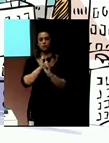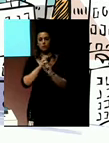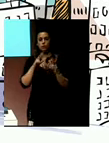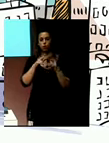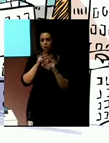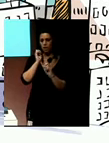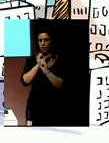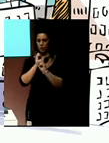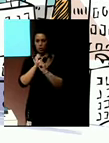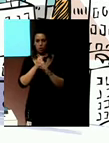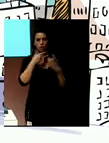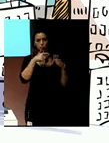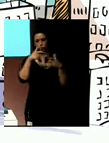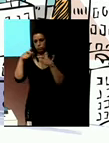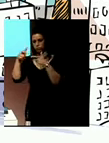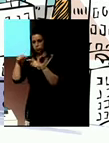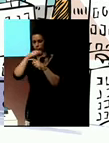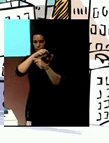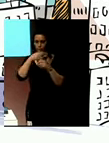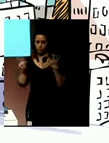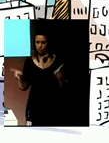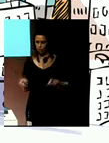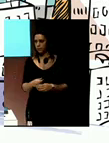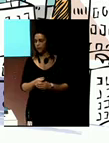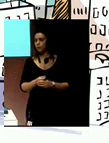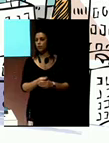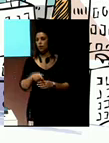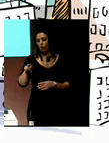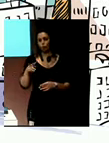for social integration and labor integration.